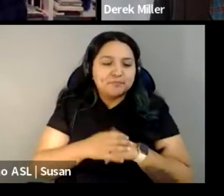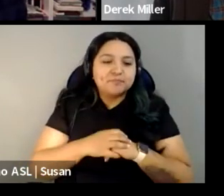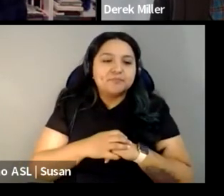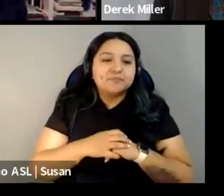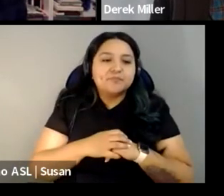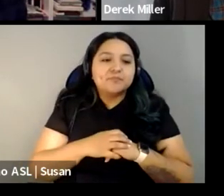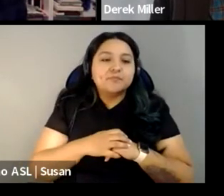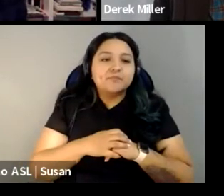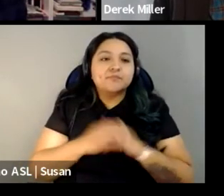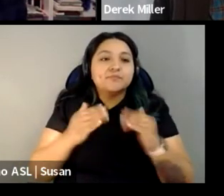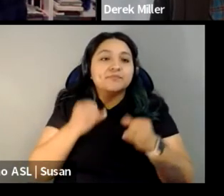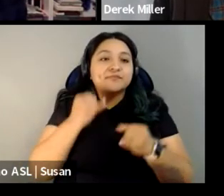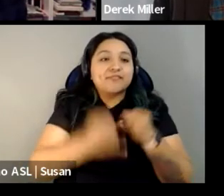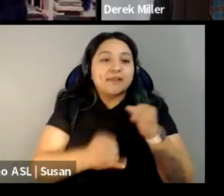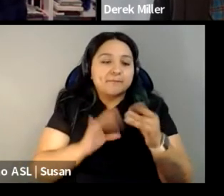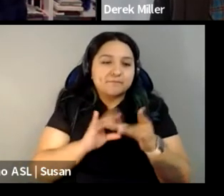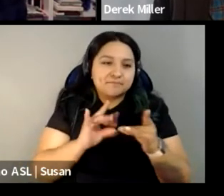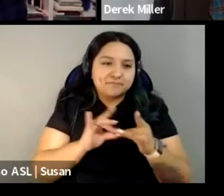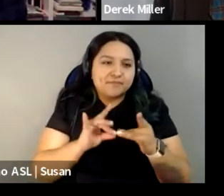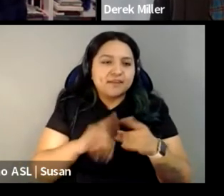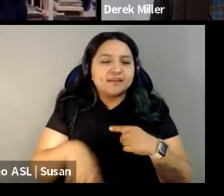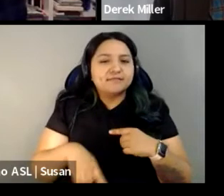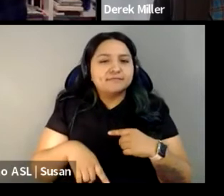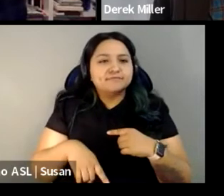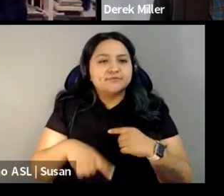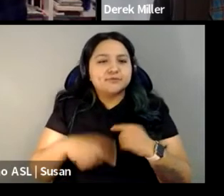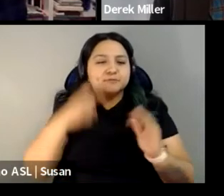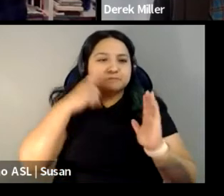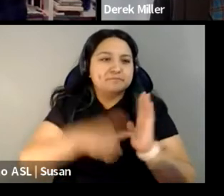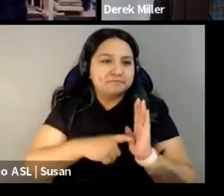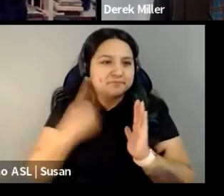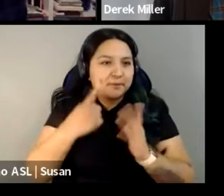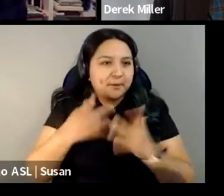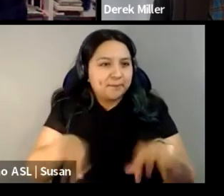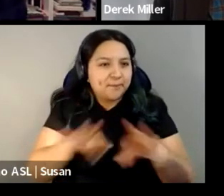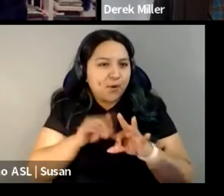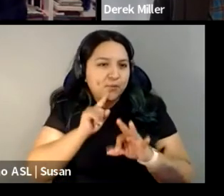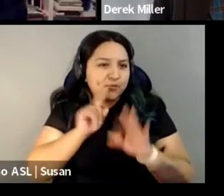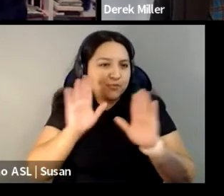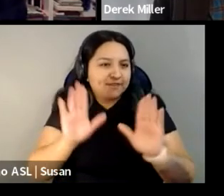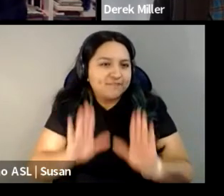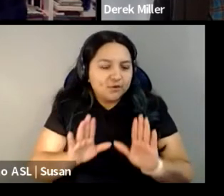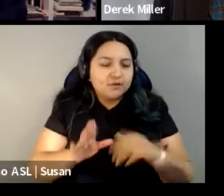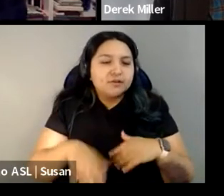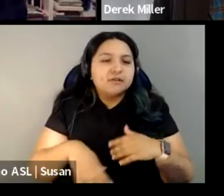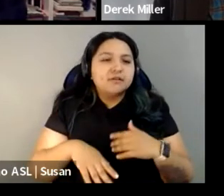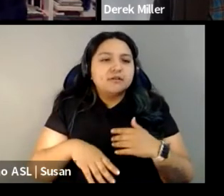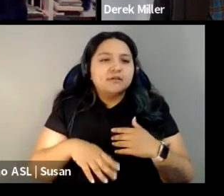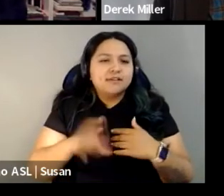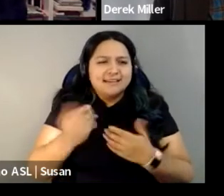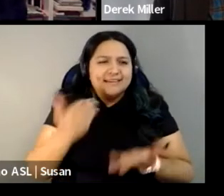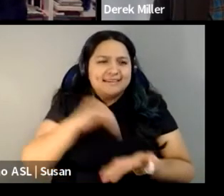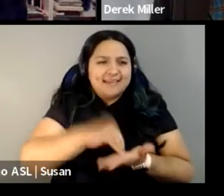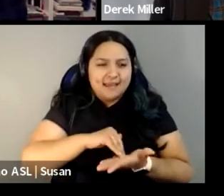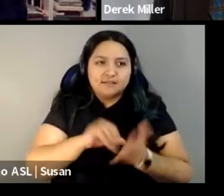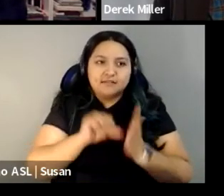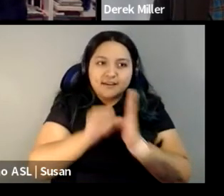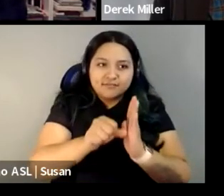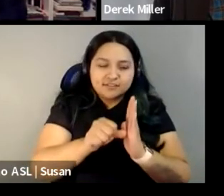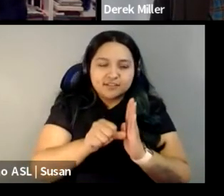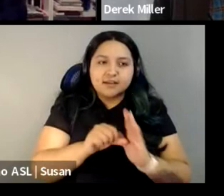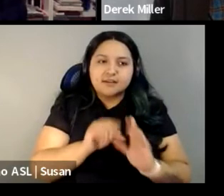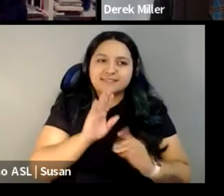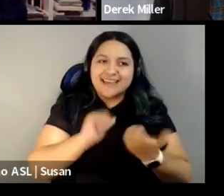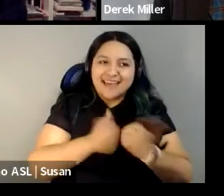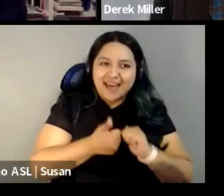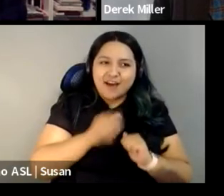And finally, just to highlight a wonderful detail and to sort of, again, underscore the facility with which Brent moves between